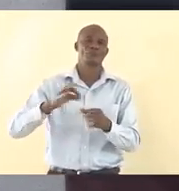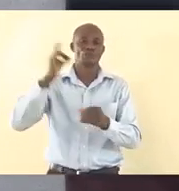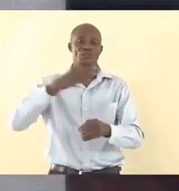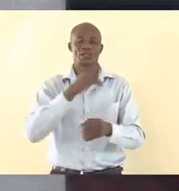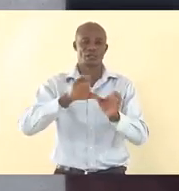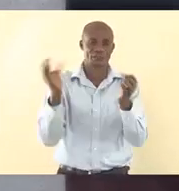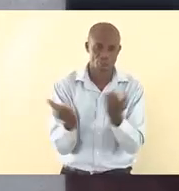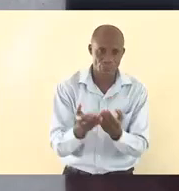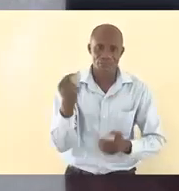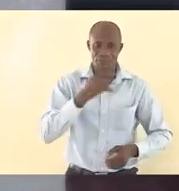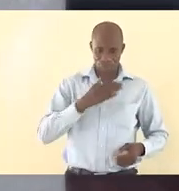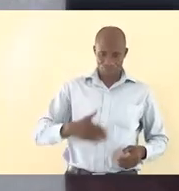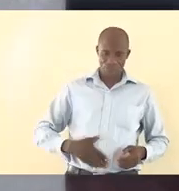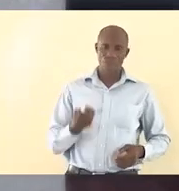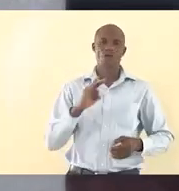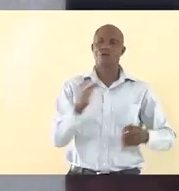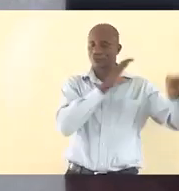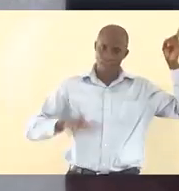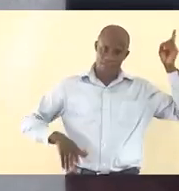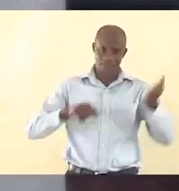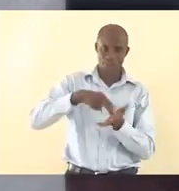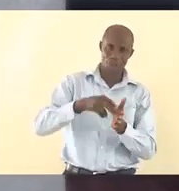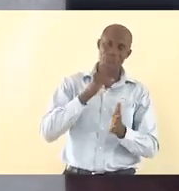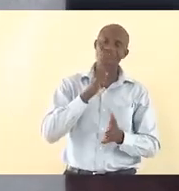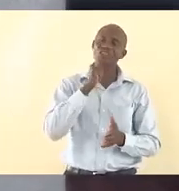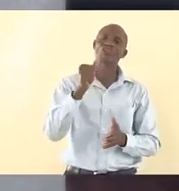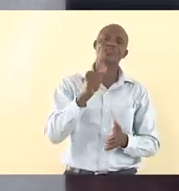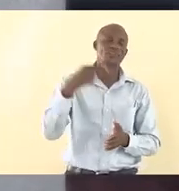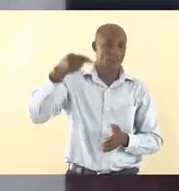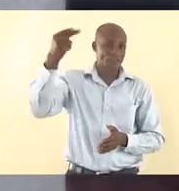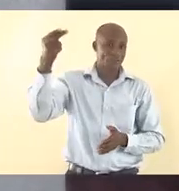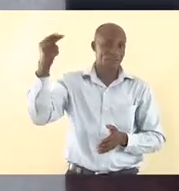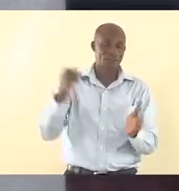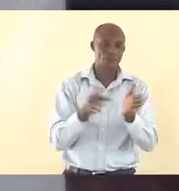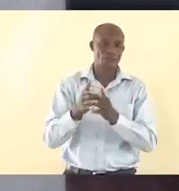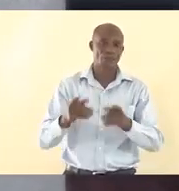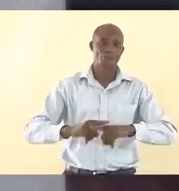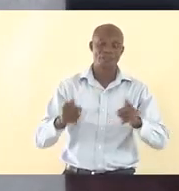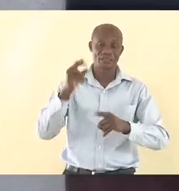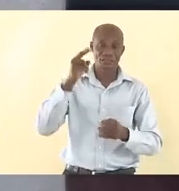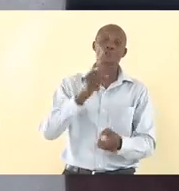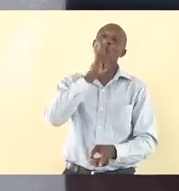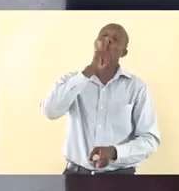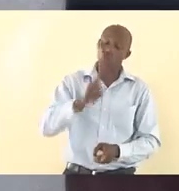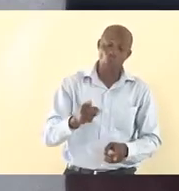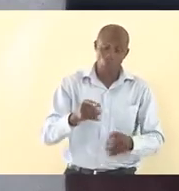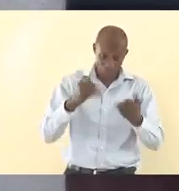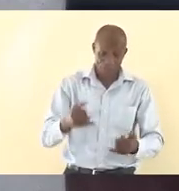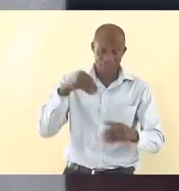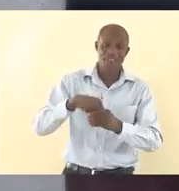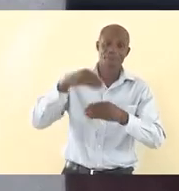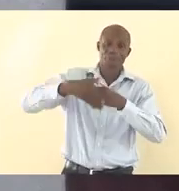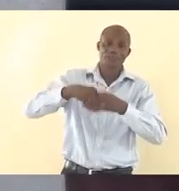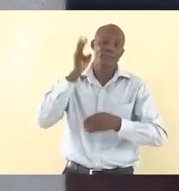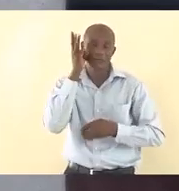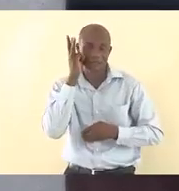body of Christ means not just the body of the historical Jesus, but his real presence in the Eucharist. You see,